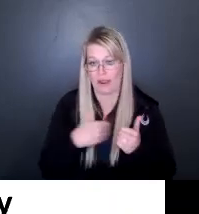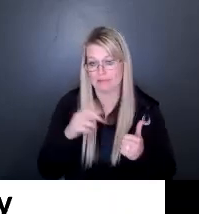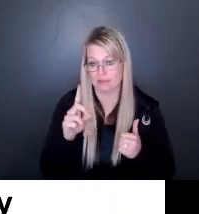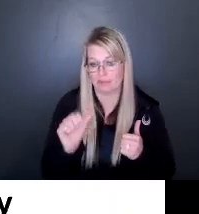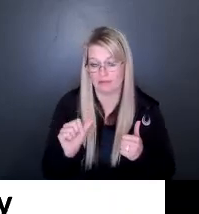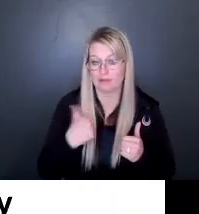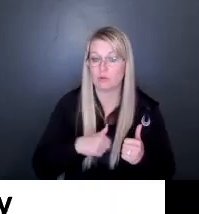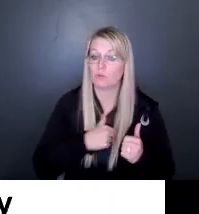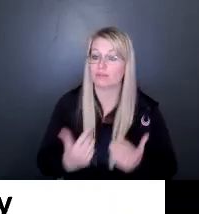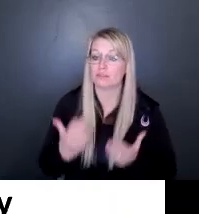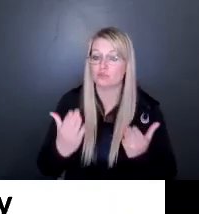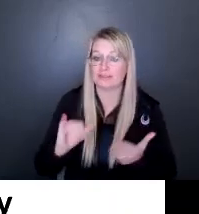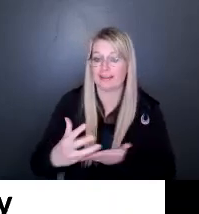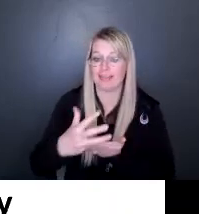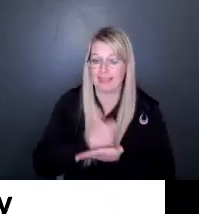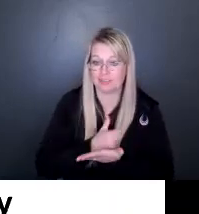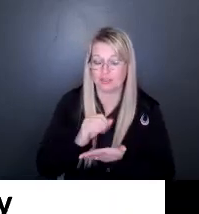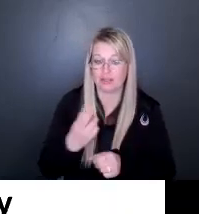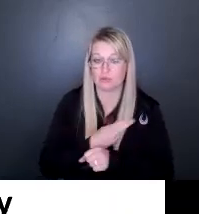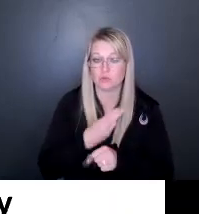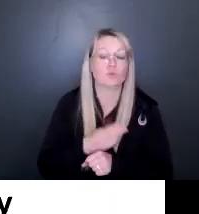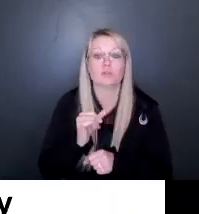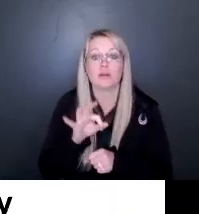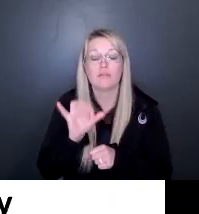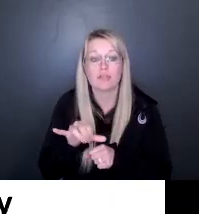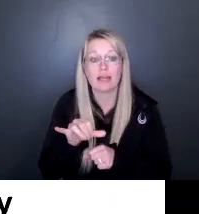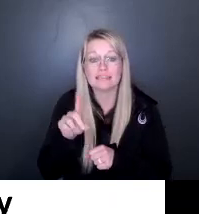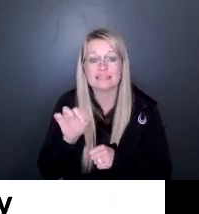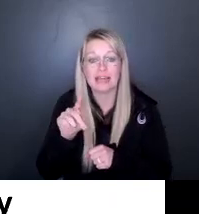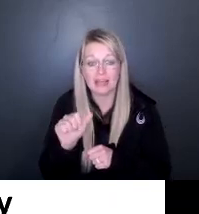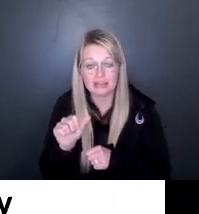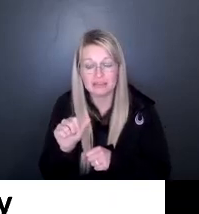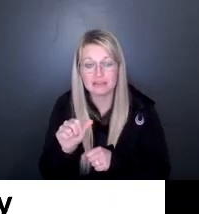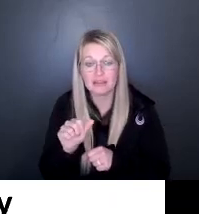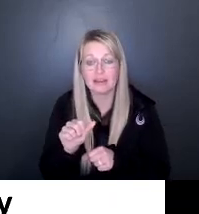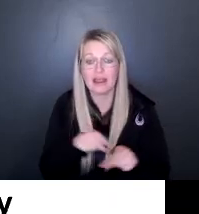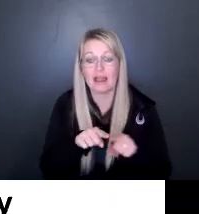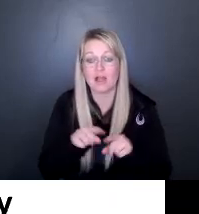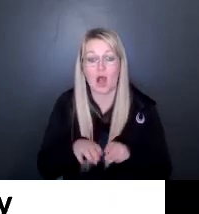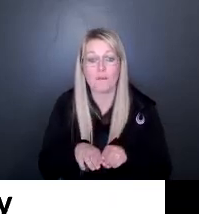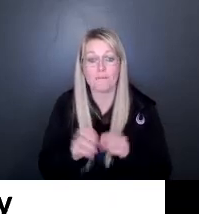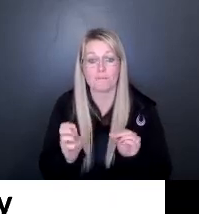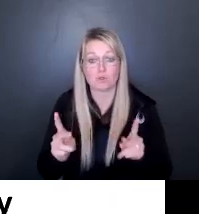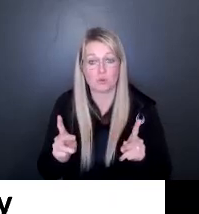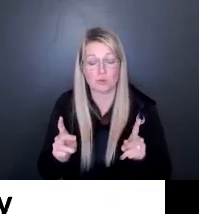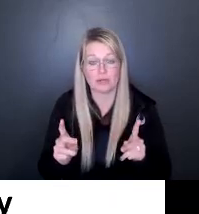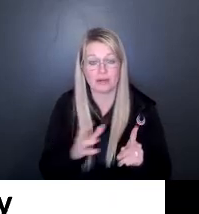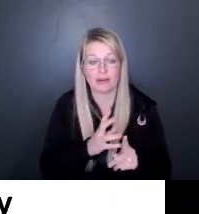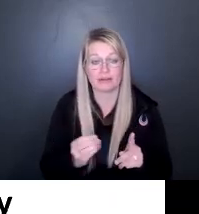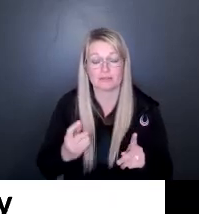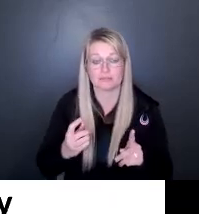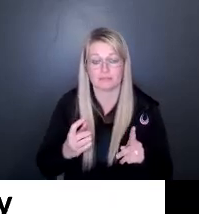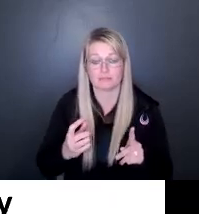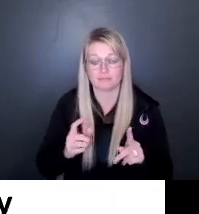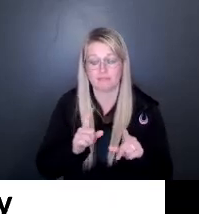We suggested the collection and use of disability aggregated data as an opportunity and way